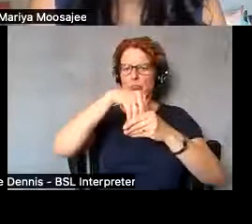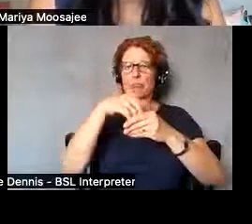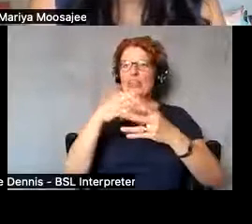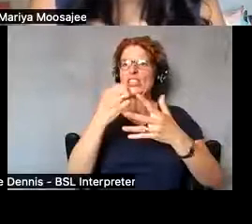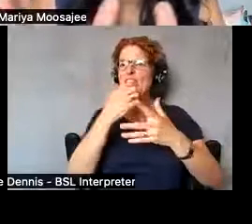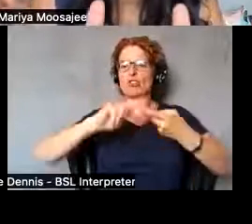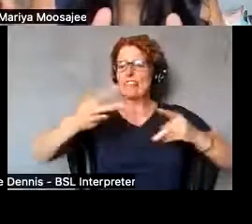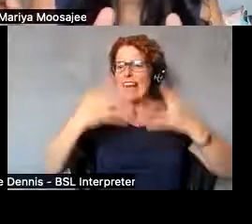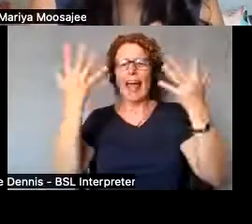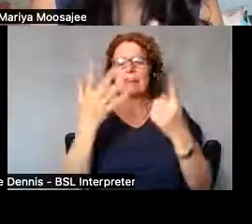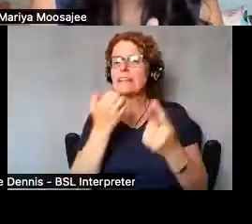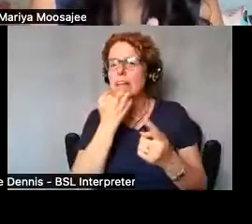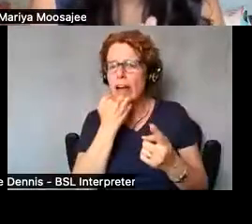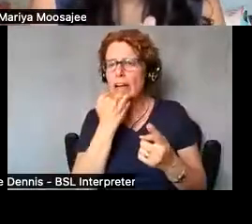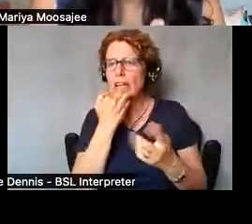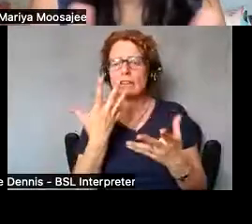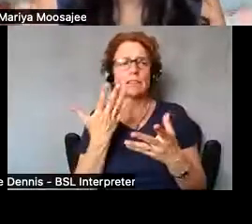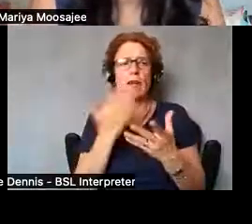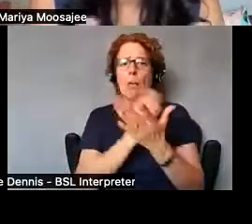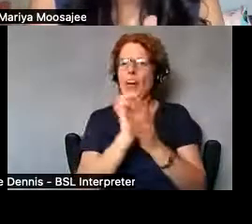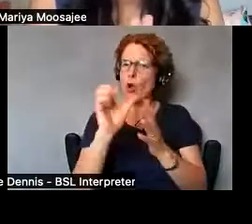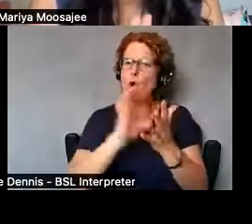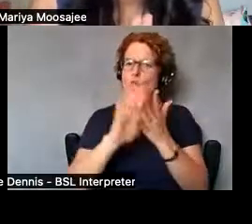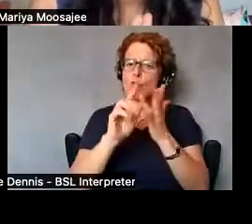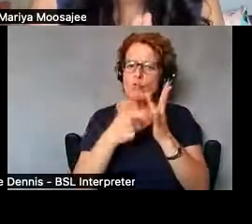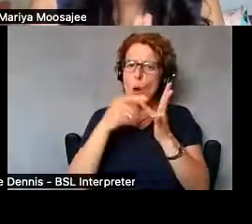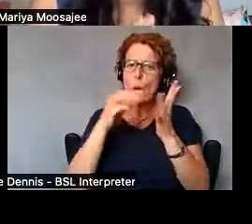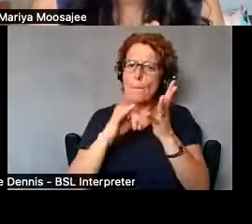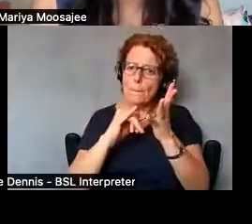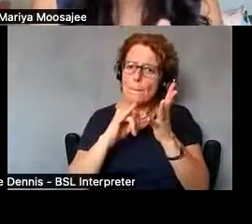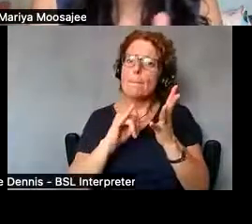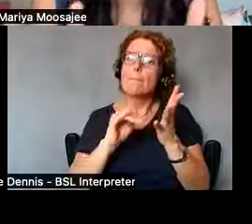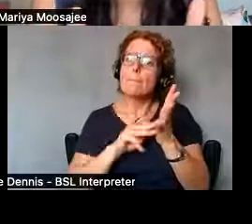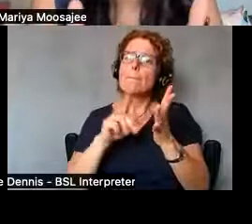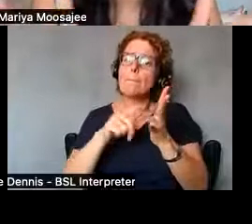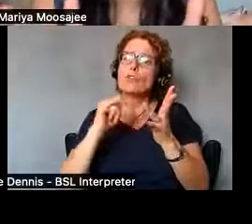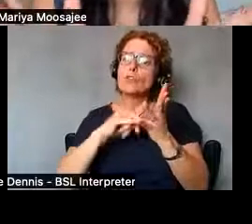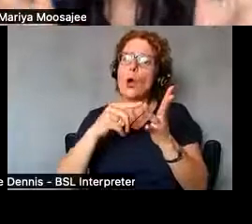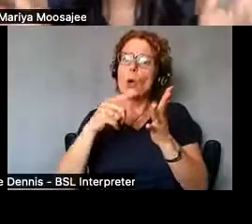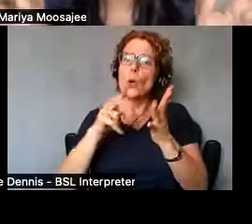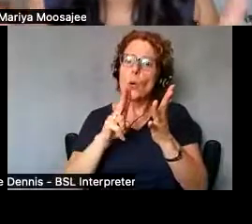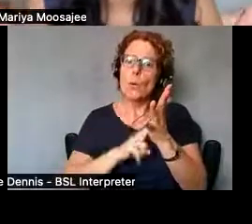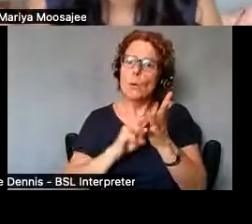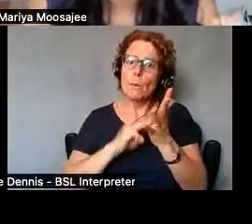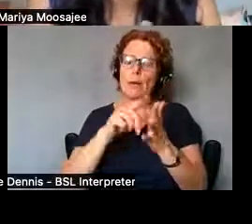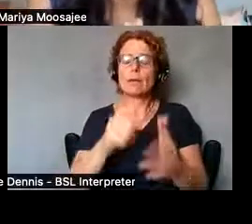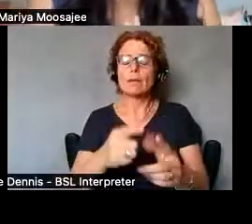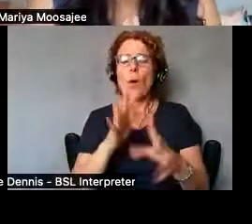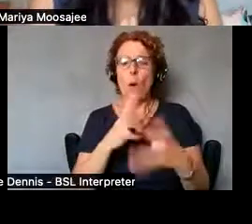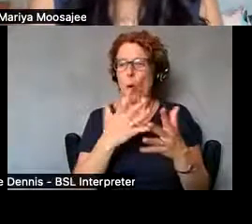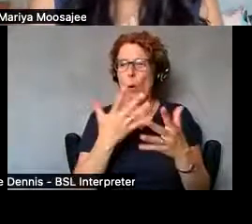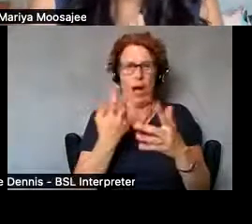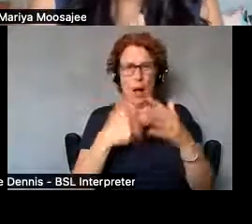So it can carry parts of your chromosome. It has been shown to carry a gene that is 135,000 letters in